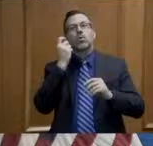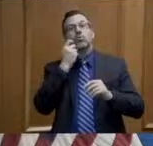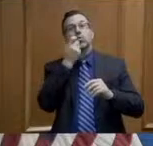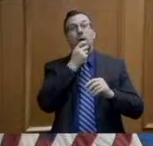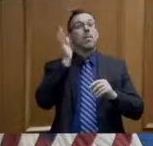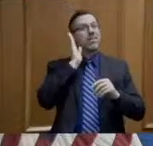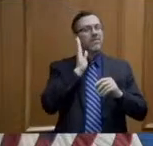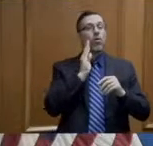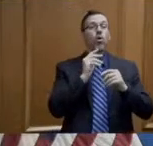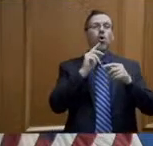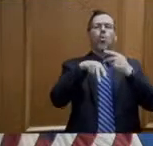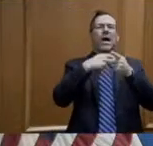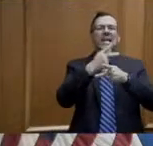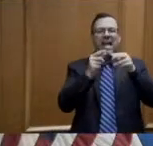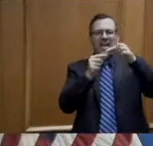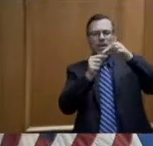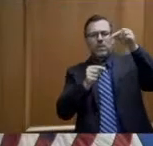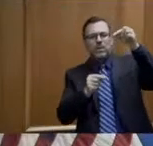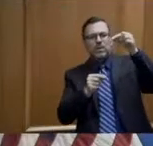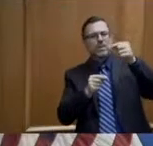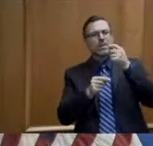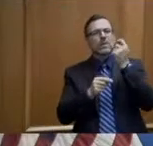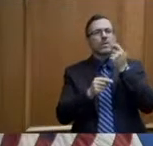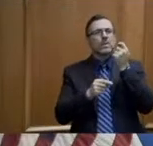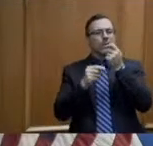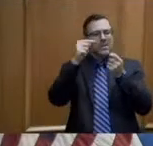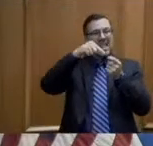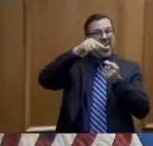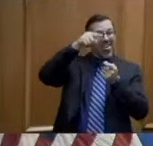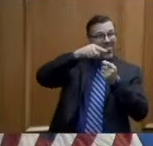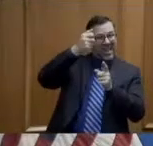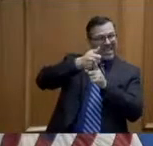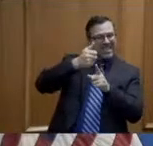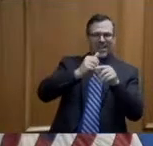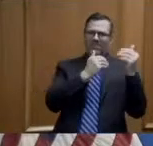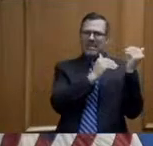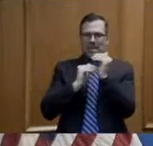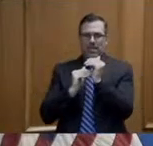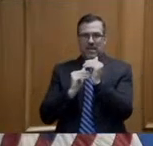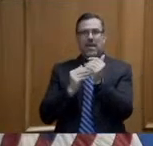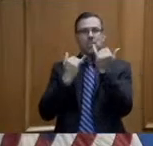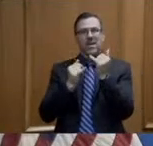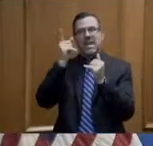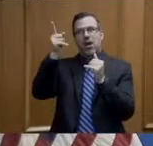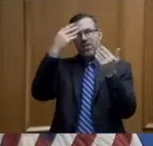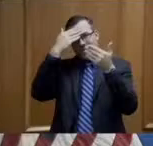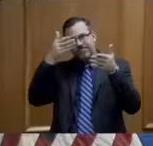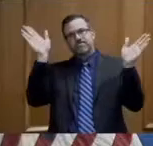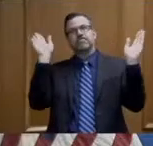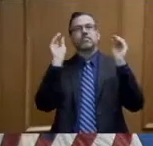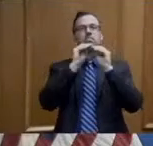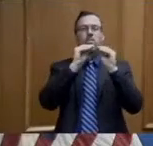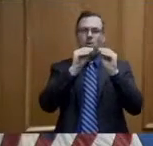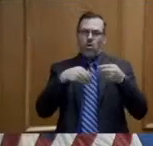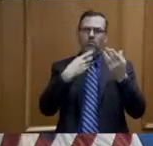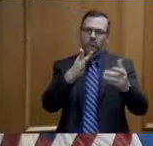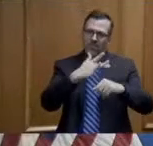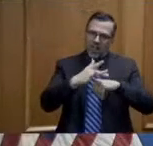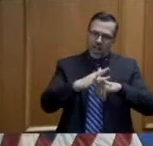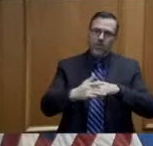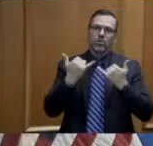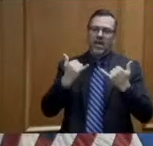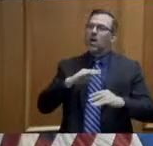and some of the other supplies in the testing process. So that will help us, that's what has helped us to expand our